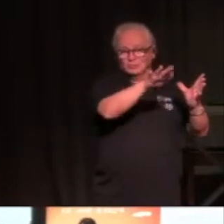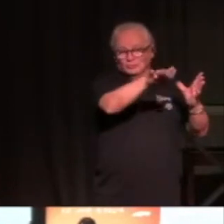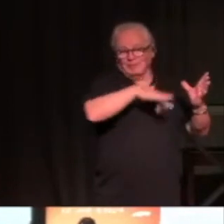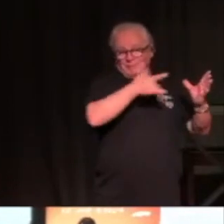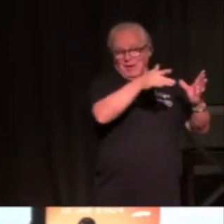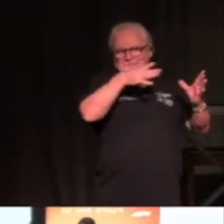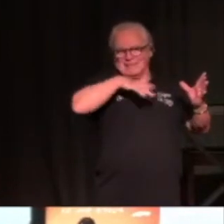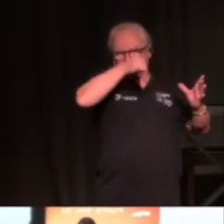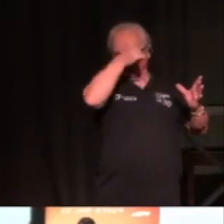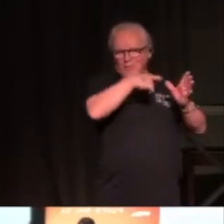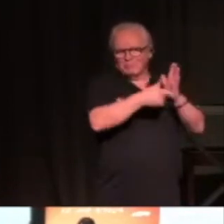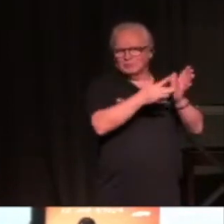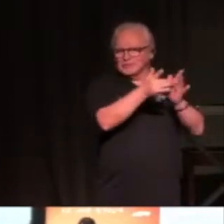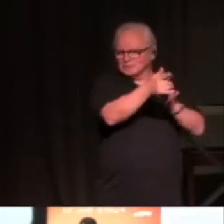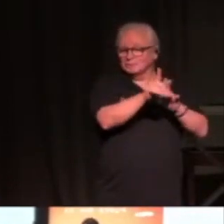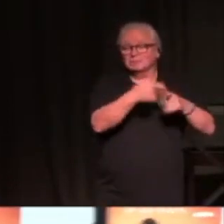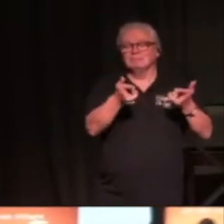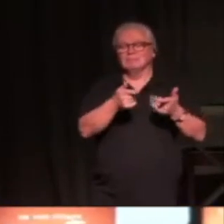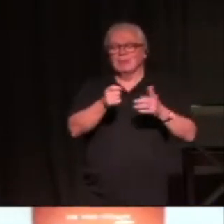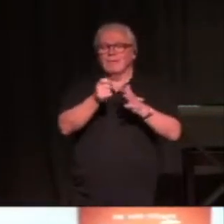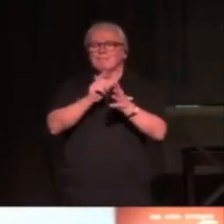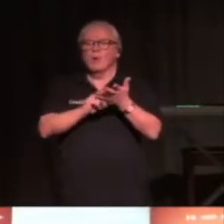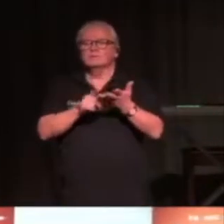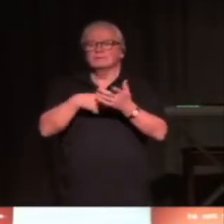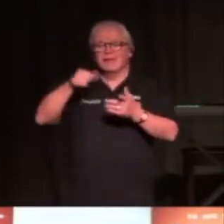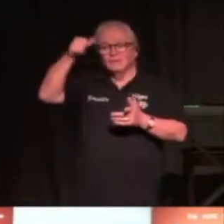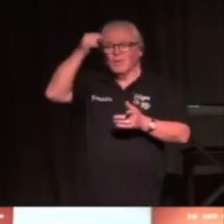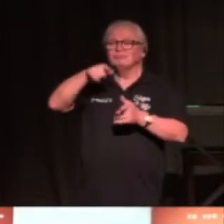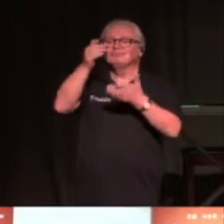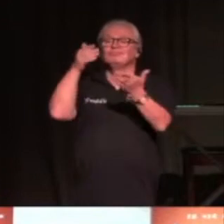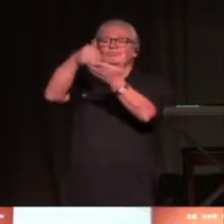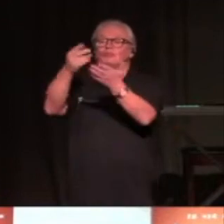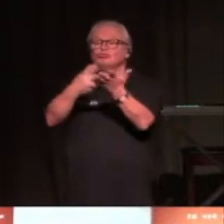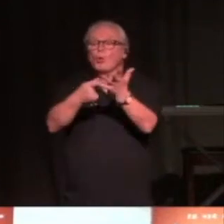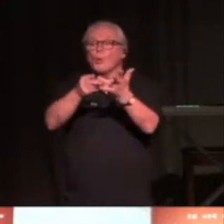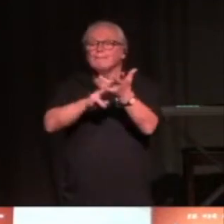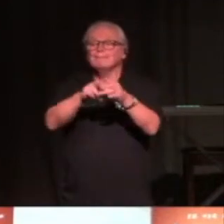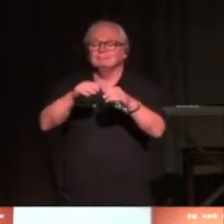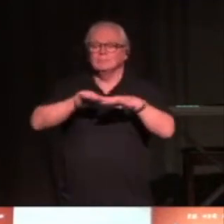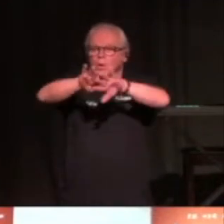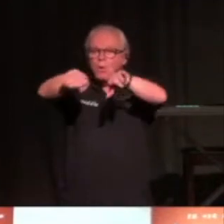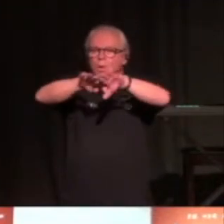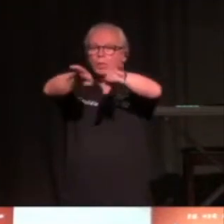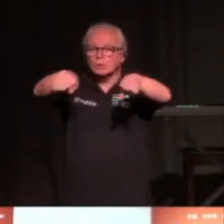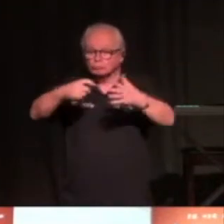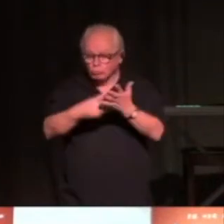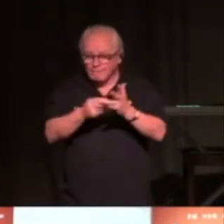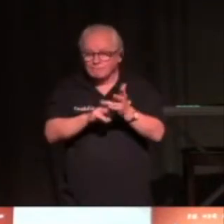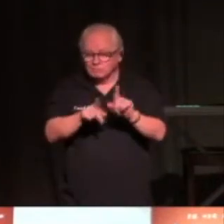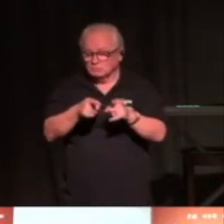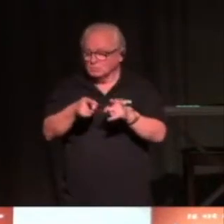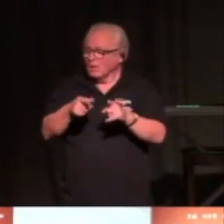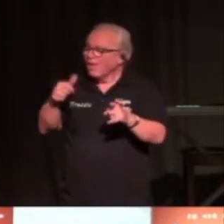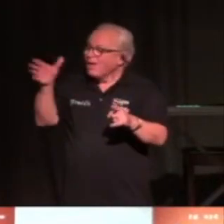has a word from God that he's going there. A circumstance arises that says, you know what, you're not going to get there. But he has a word from